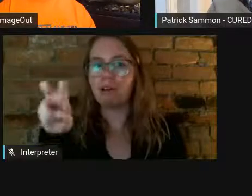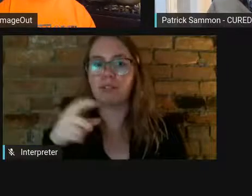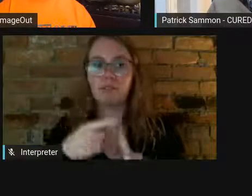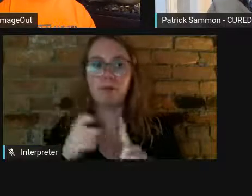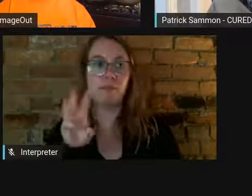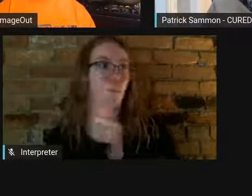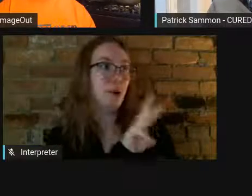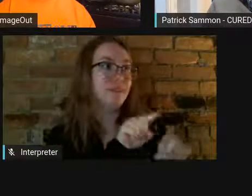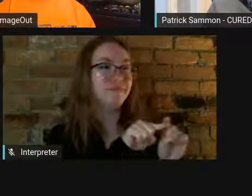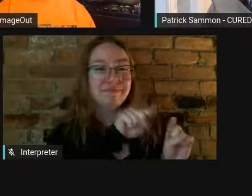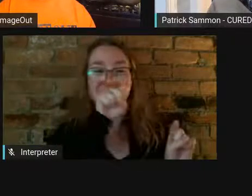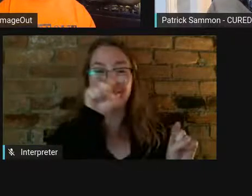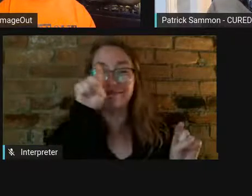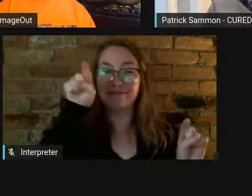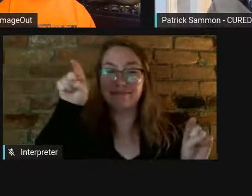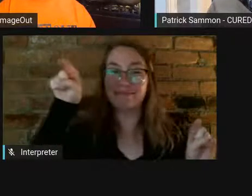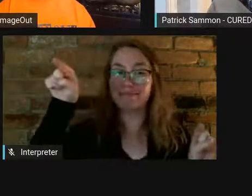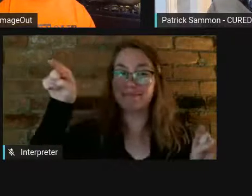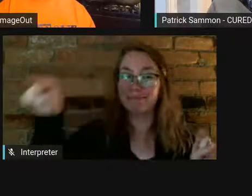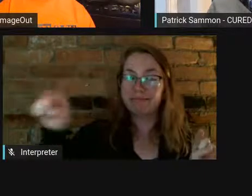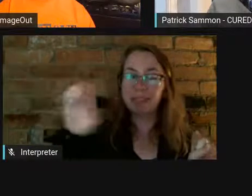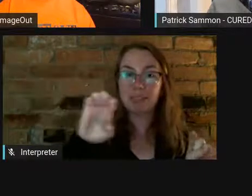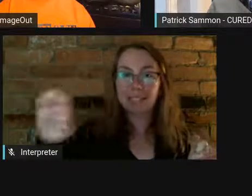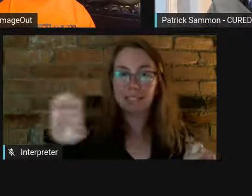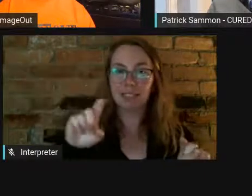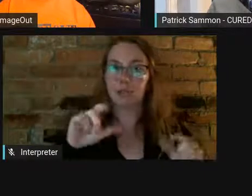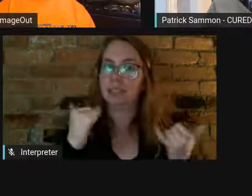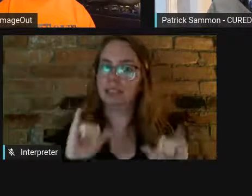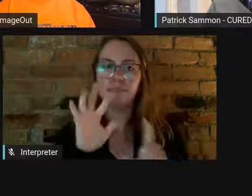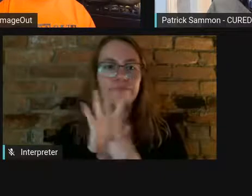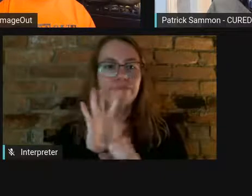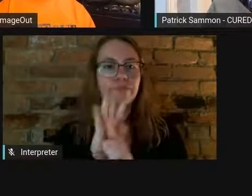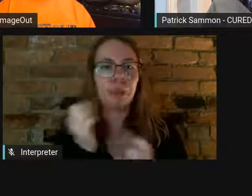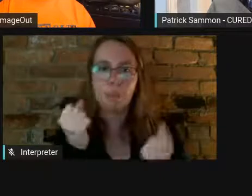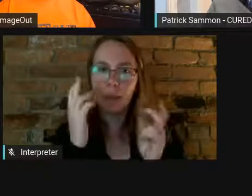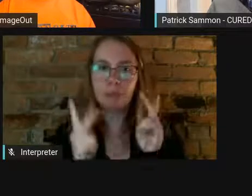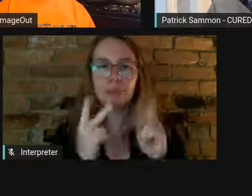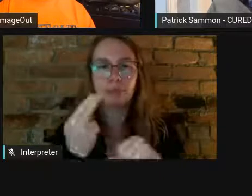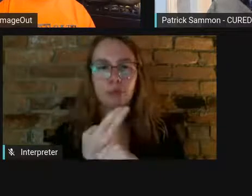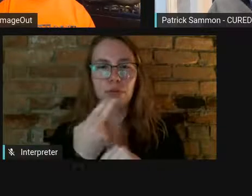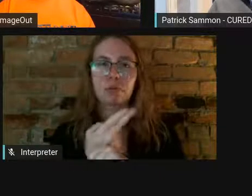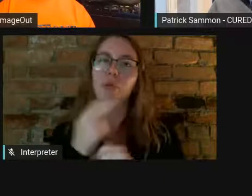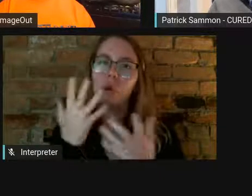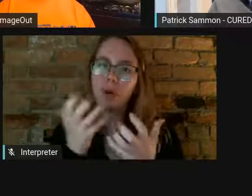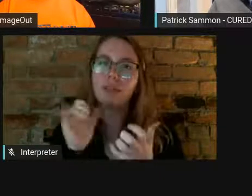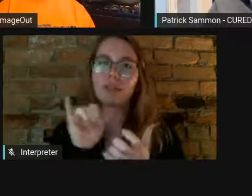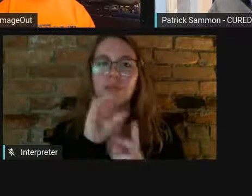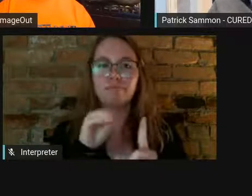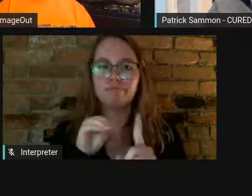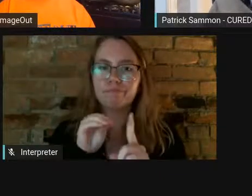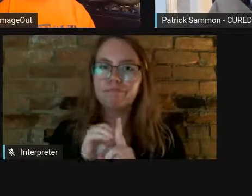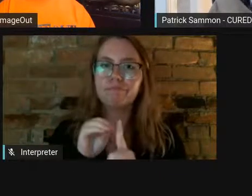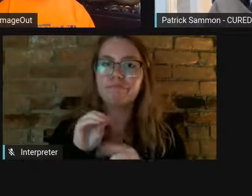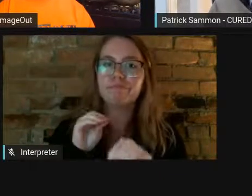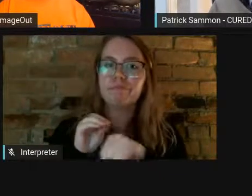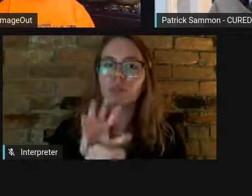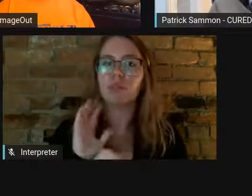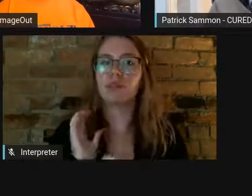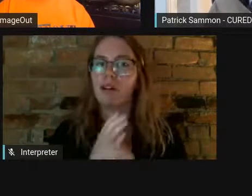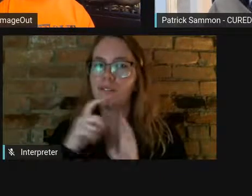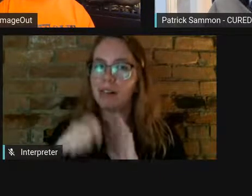So it's a very living train line. And we wanted to have that play a really important role in the film.